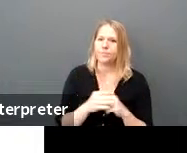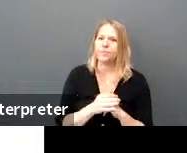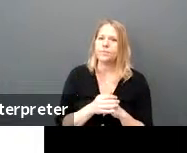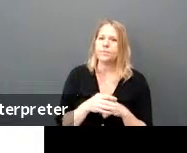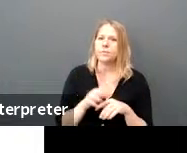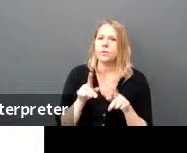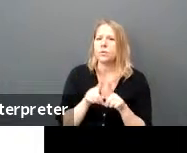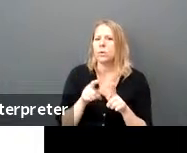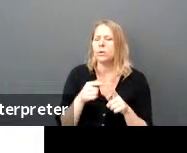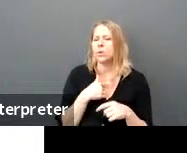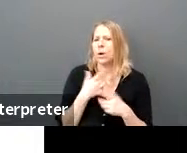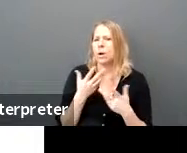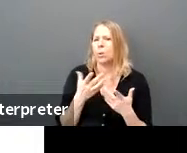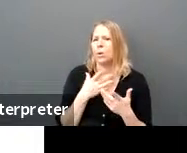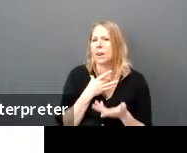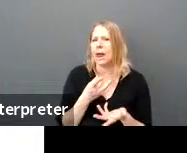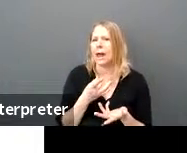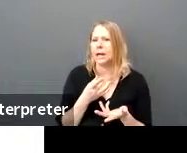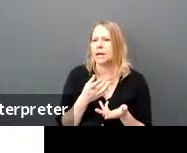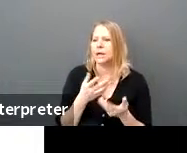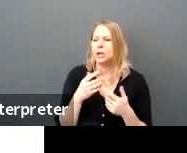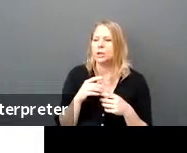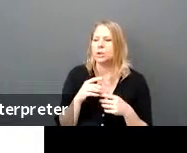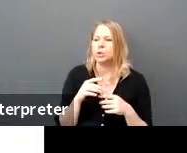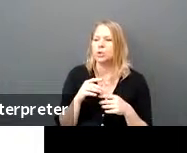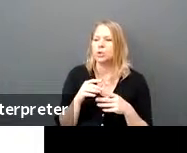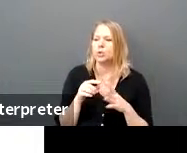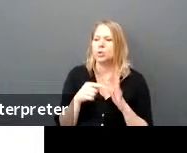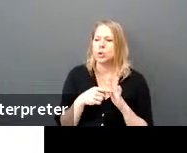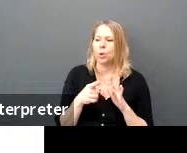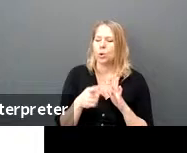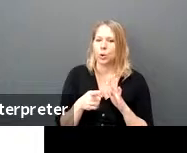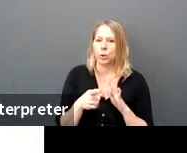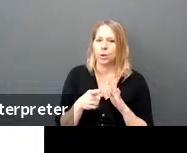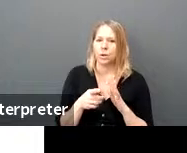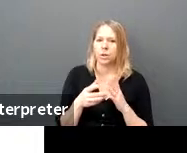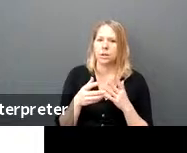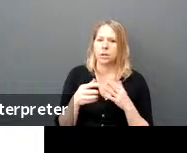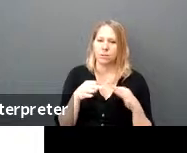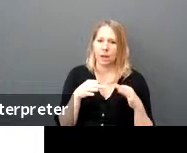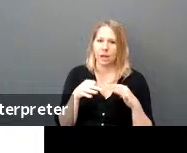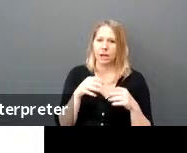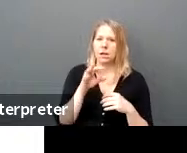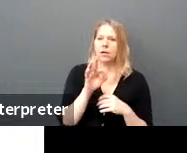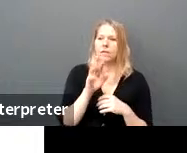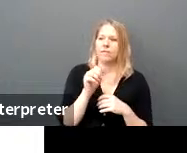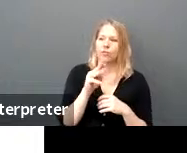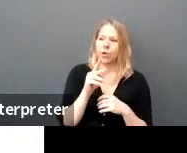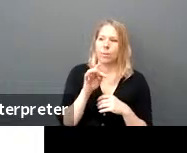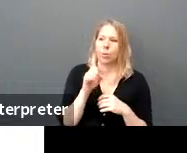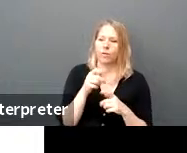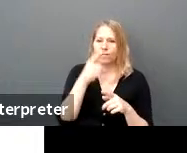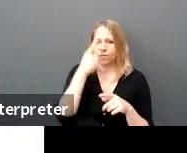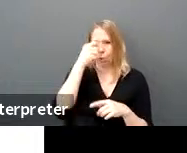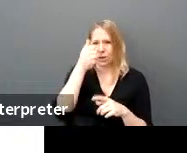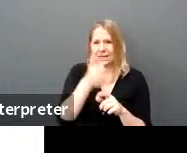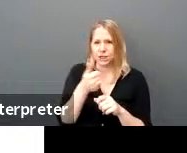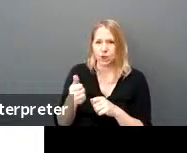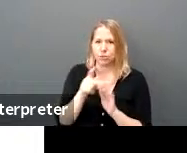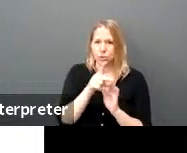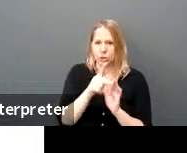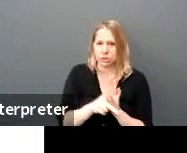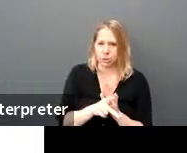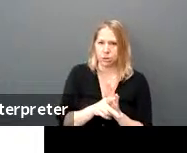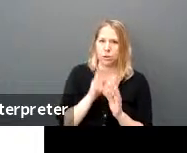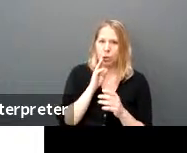also direct you into the framework. For each principal, we will have